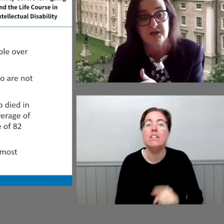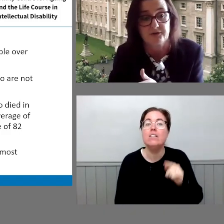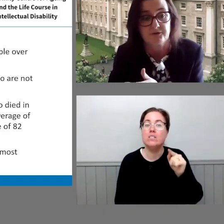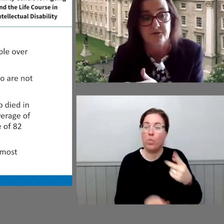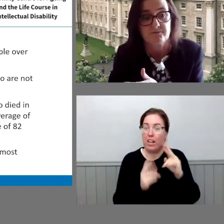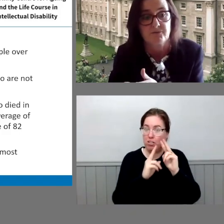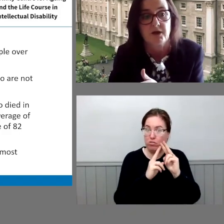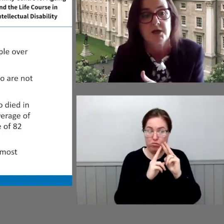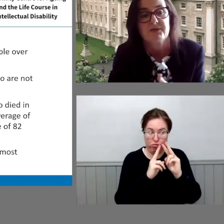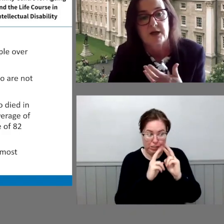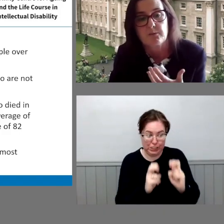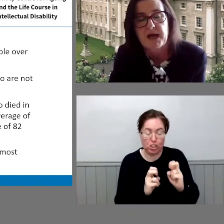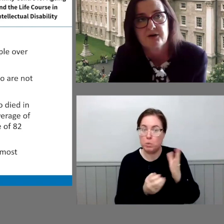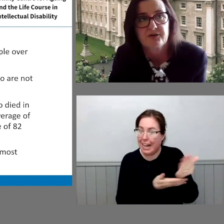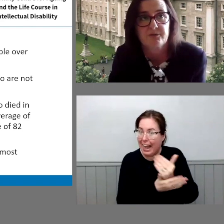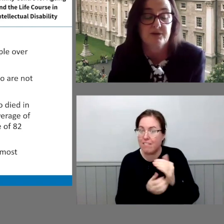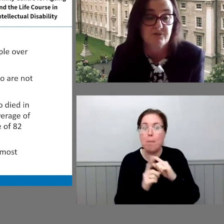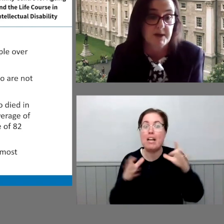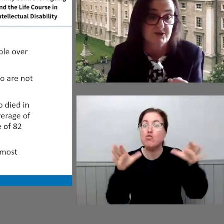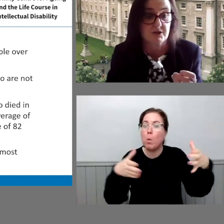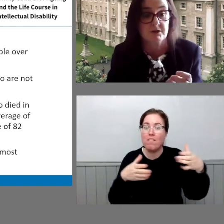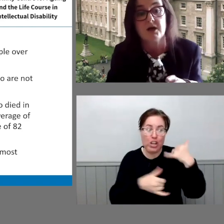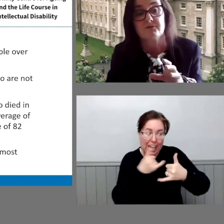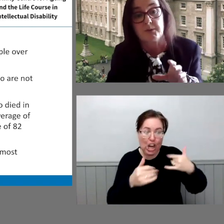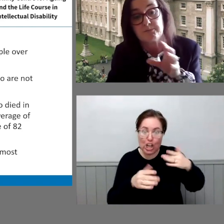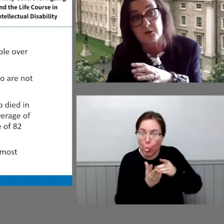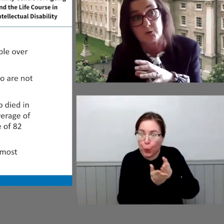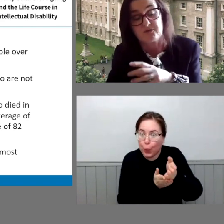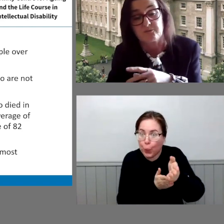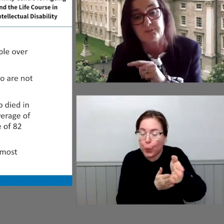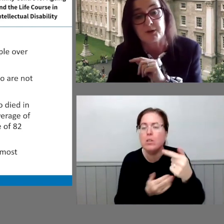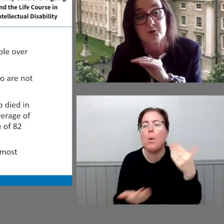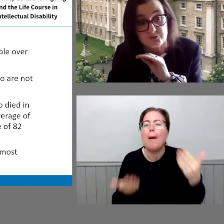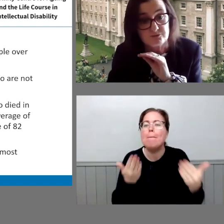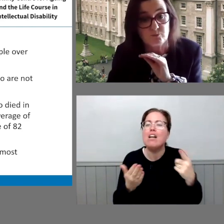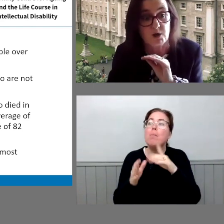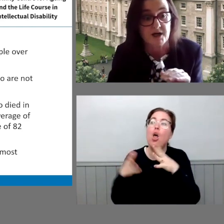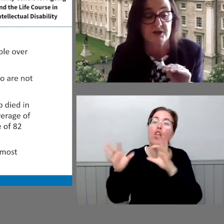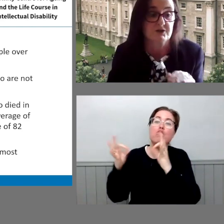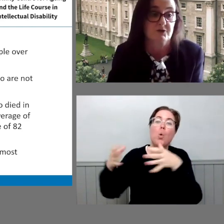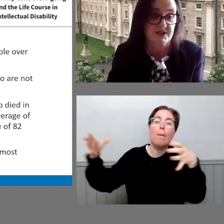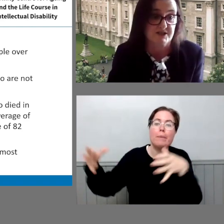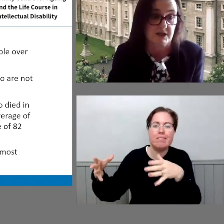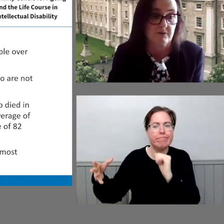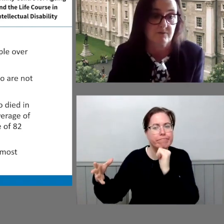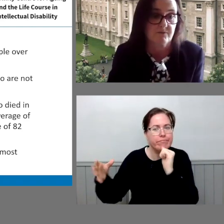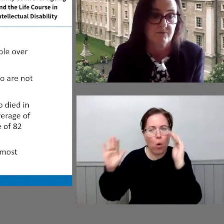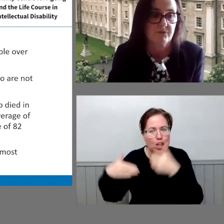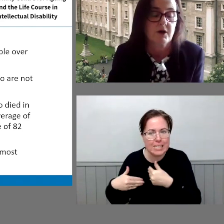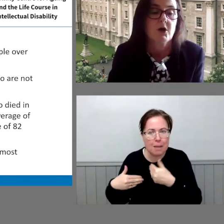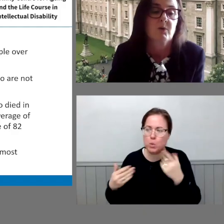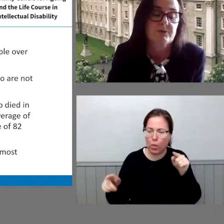over many years. They compared this with information from big groups of people who were not